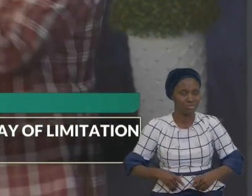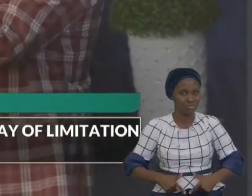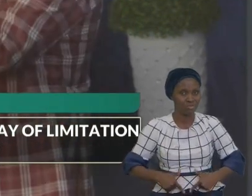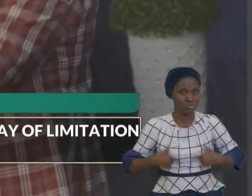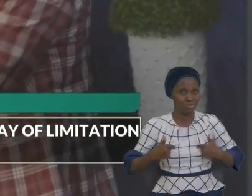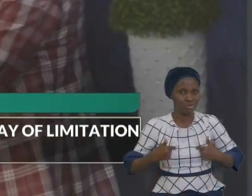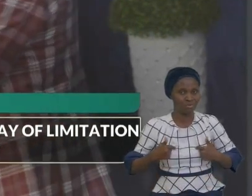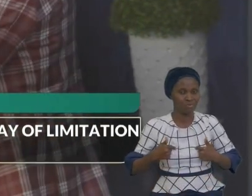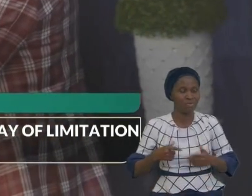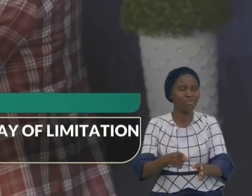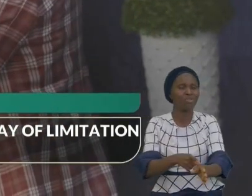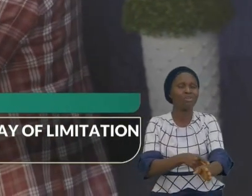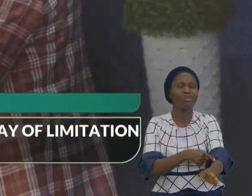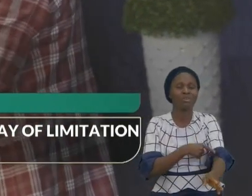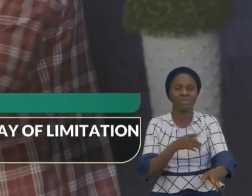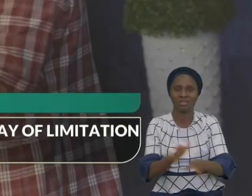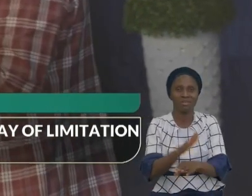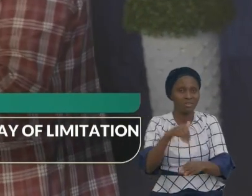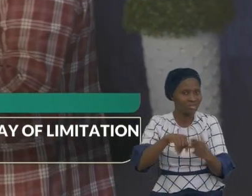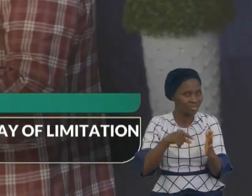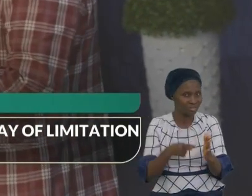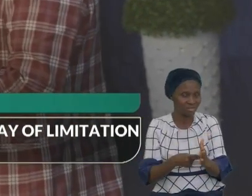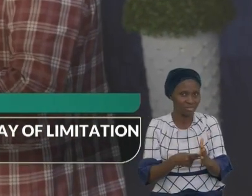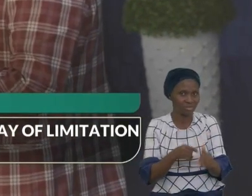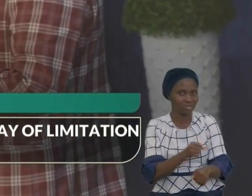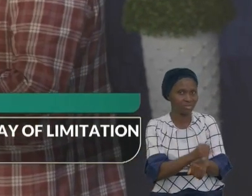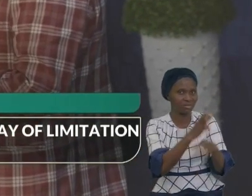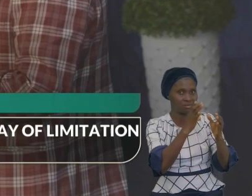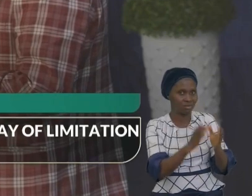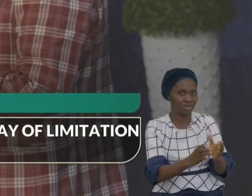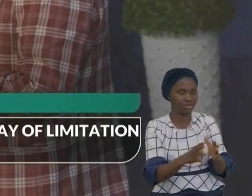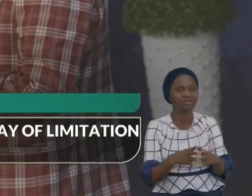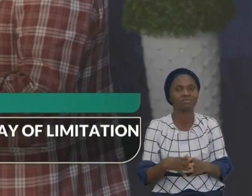You have remained in this class for so long.